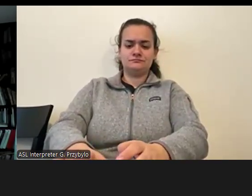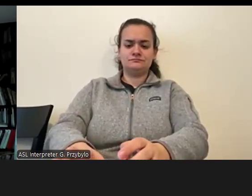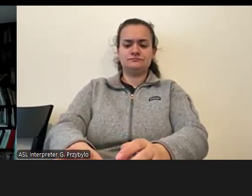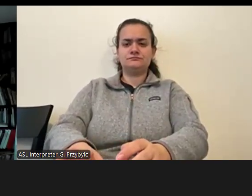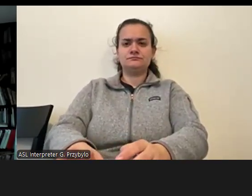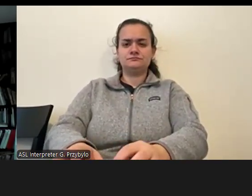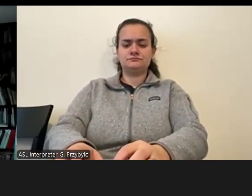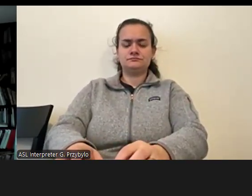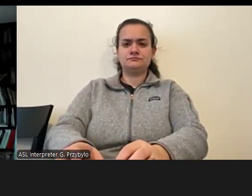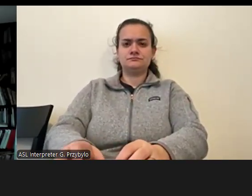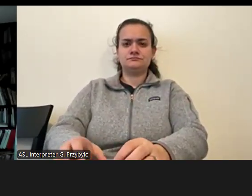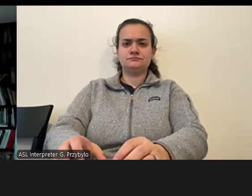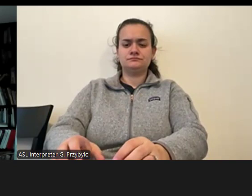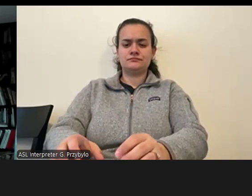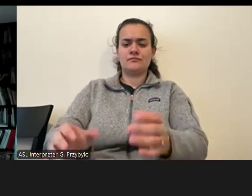the